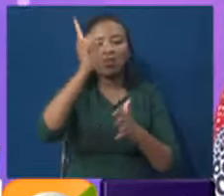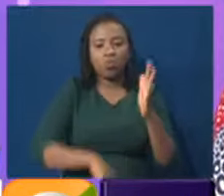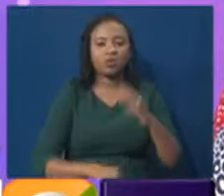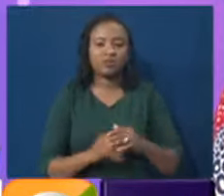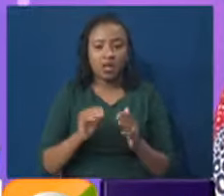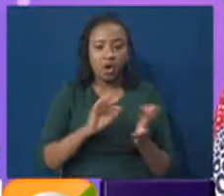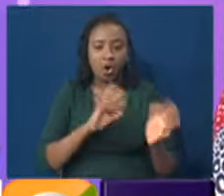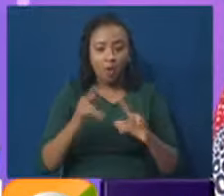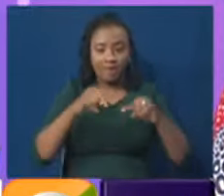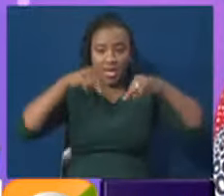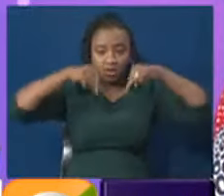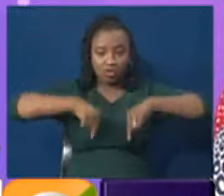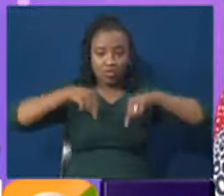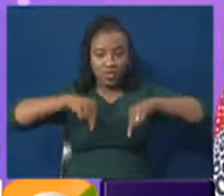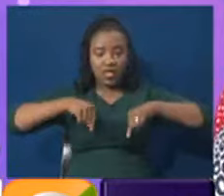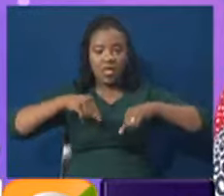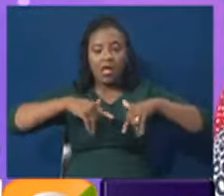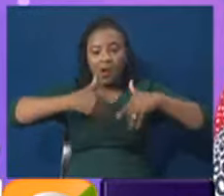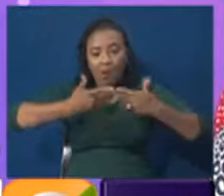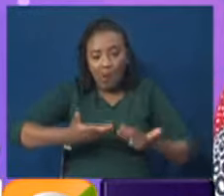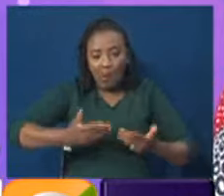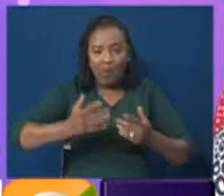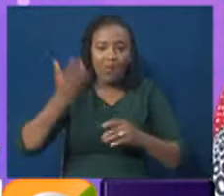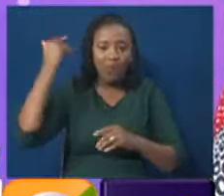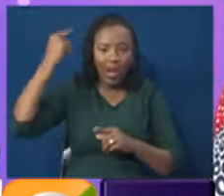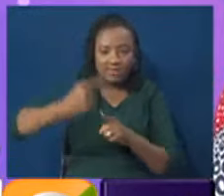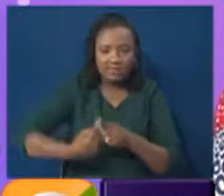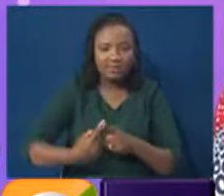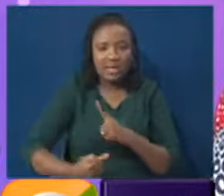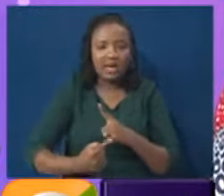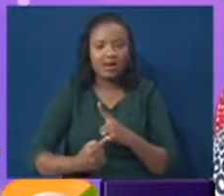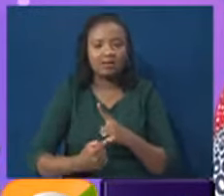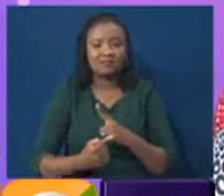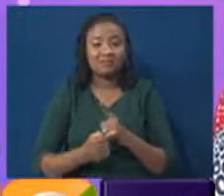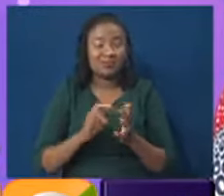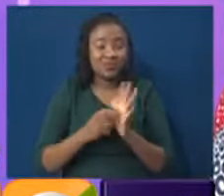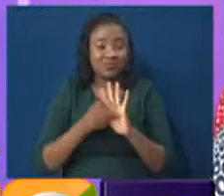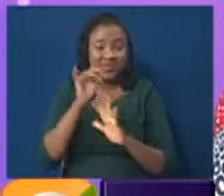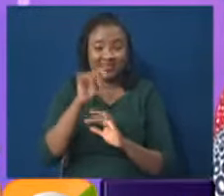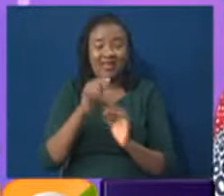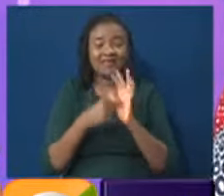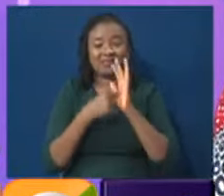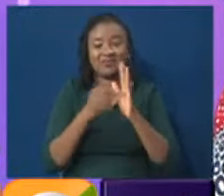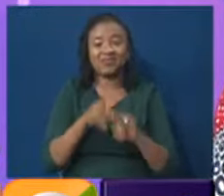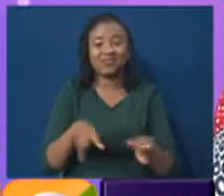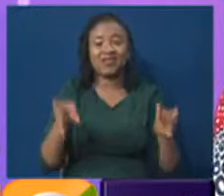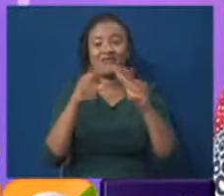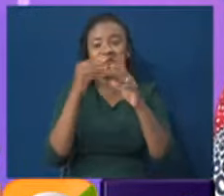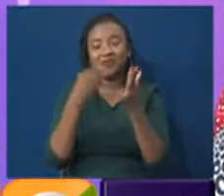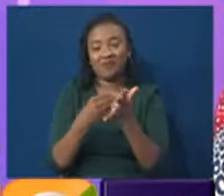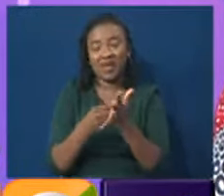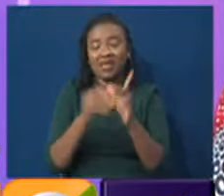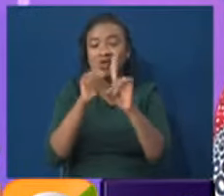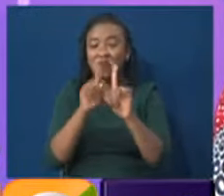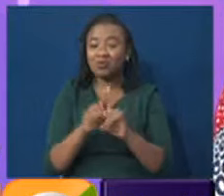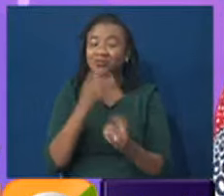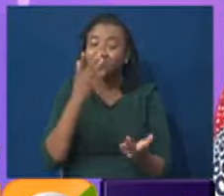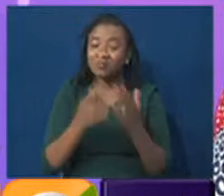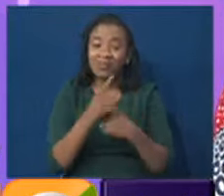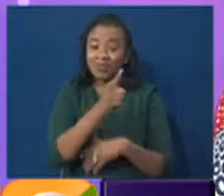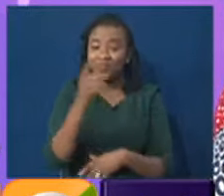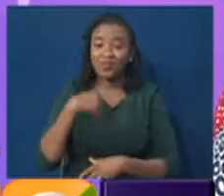you 2 or a year ago, which then links to inflation. And we would be fooling ourselves to say that